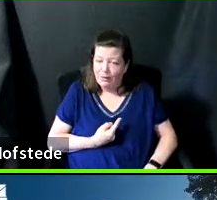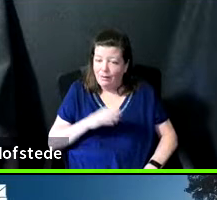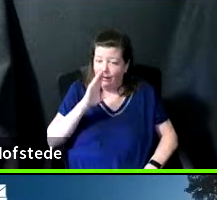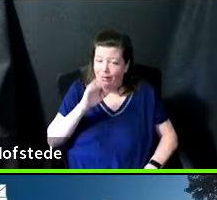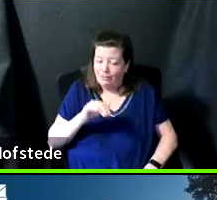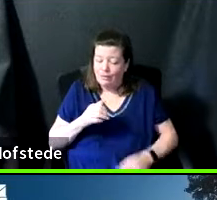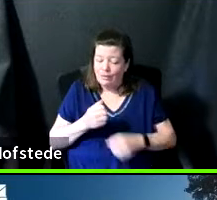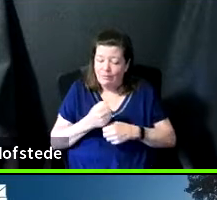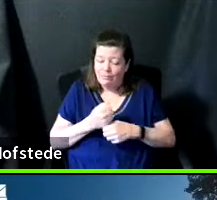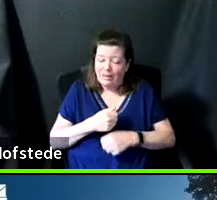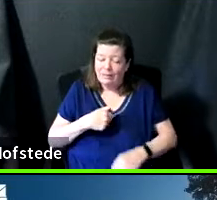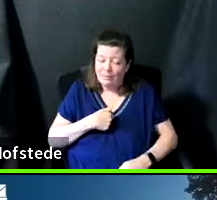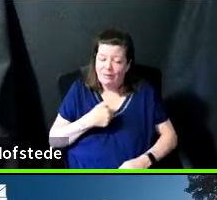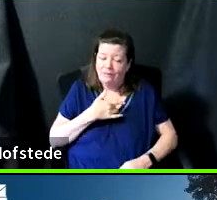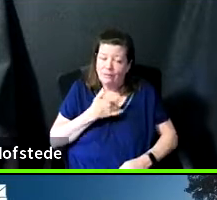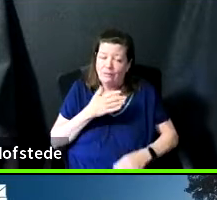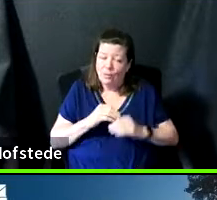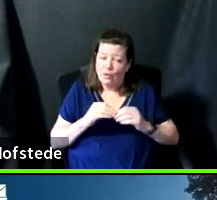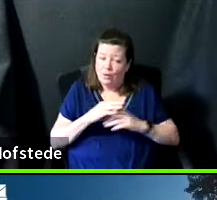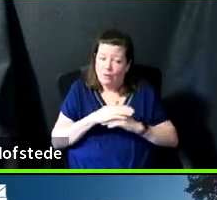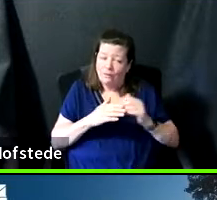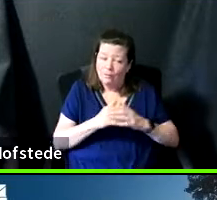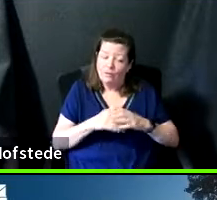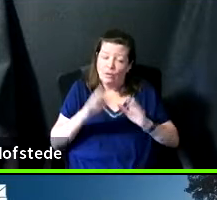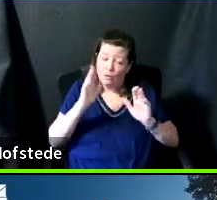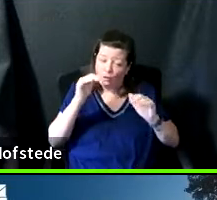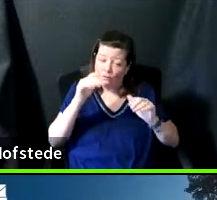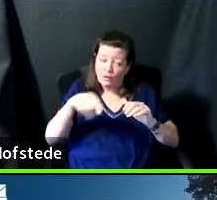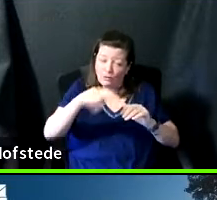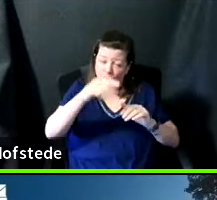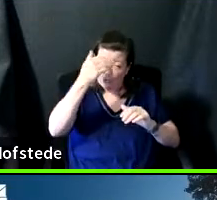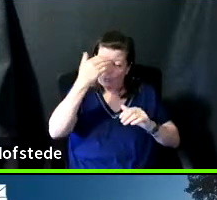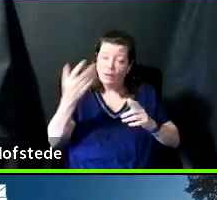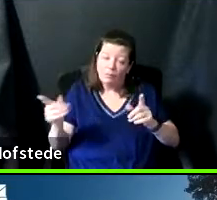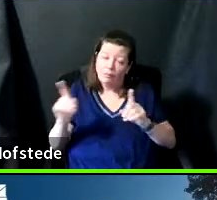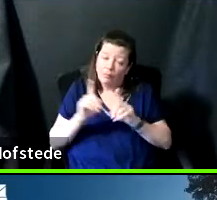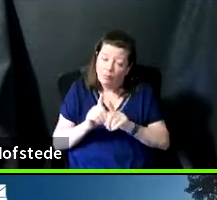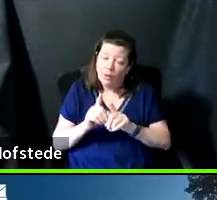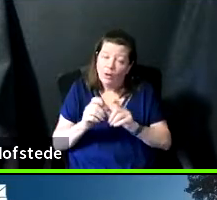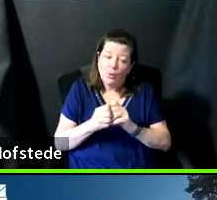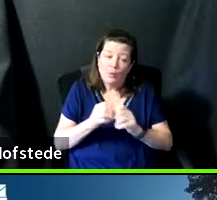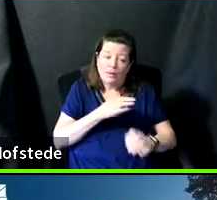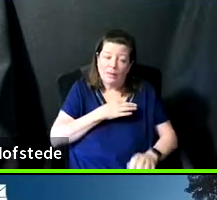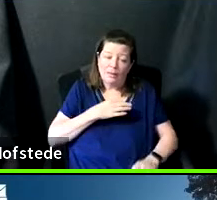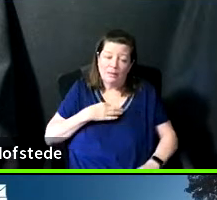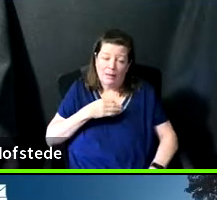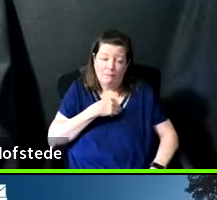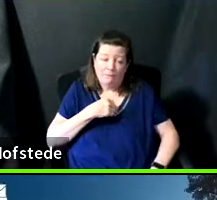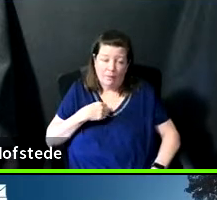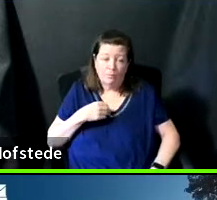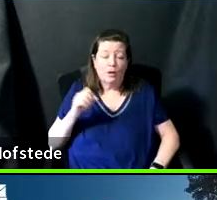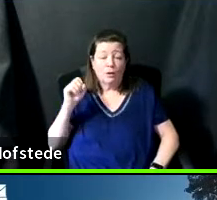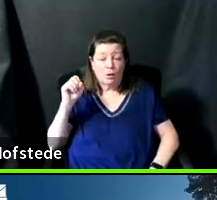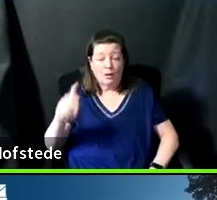feel a lot more comfortable. So hopefully the rest of y'all would feel the same way. So thank you for that.